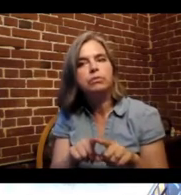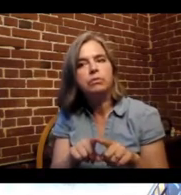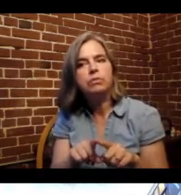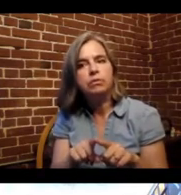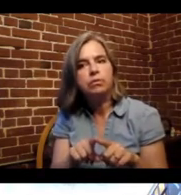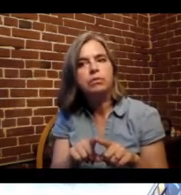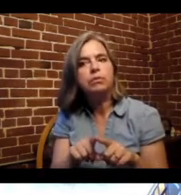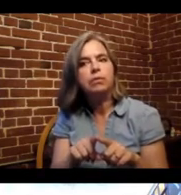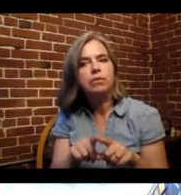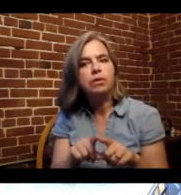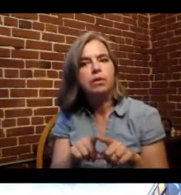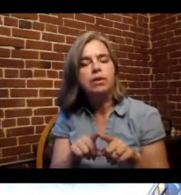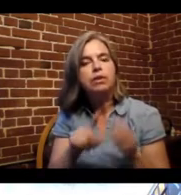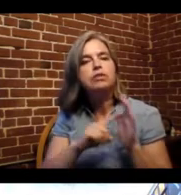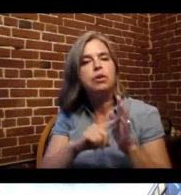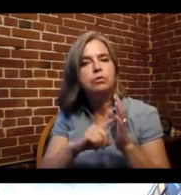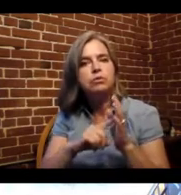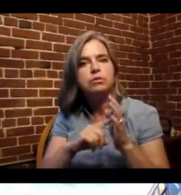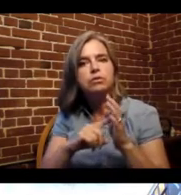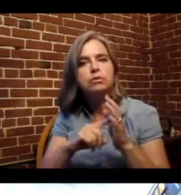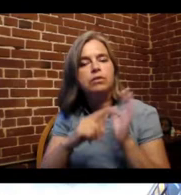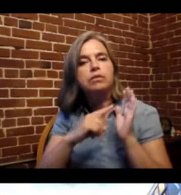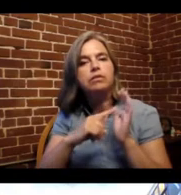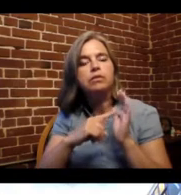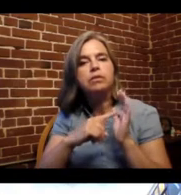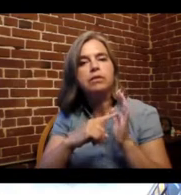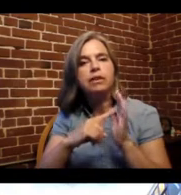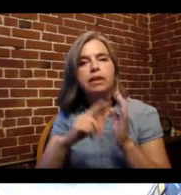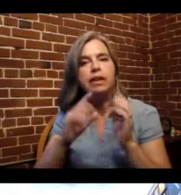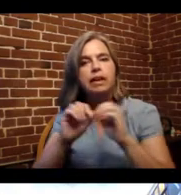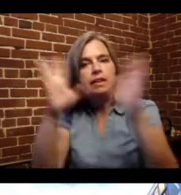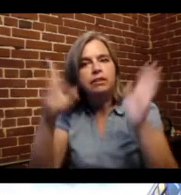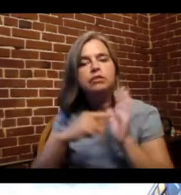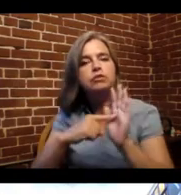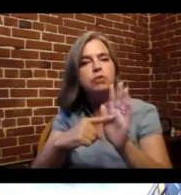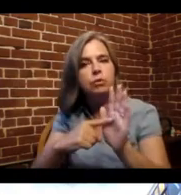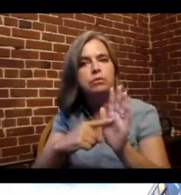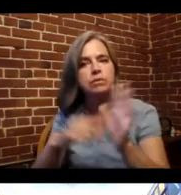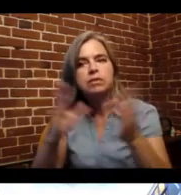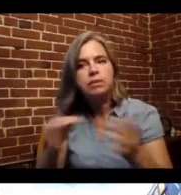the message of the show too, I thought was just so beautifully and so succinctly done too.